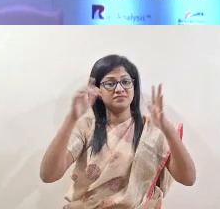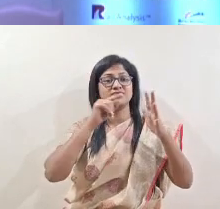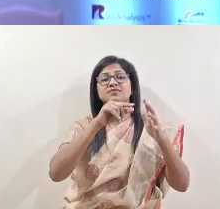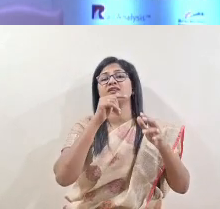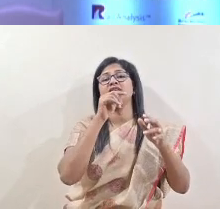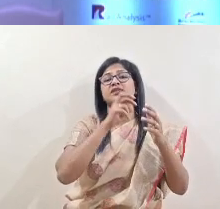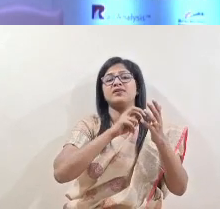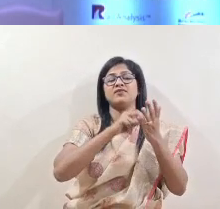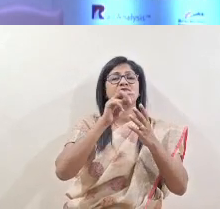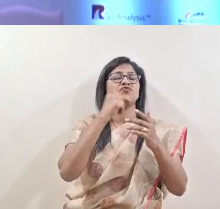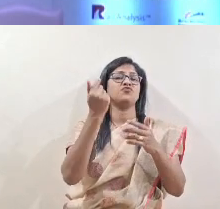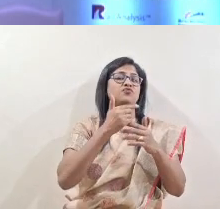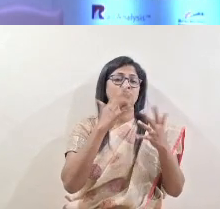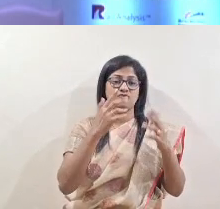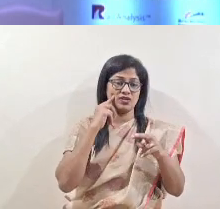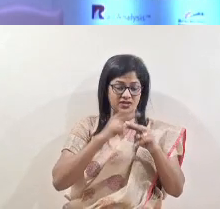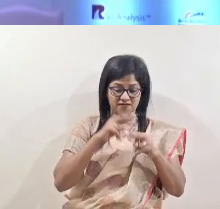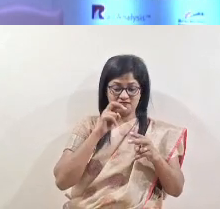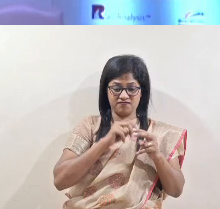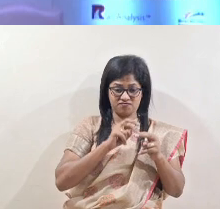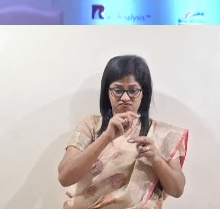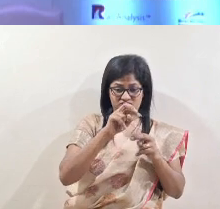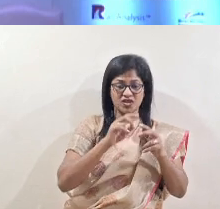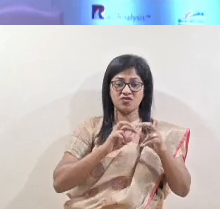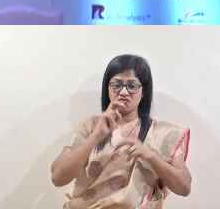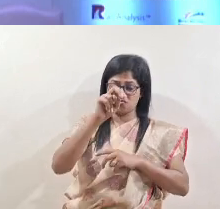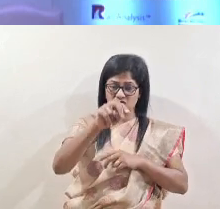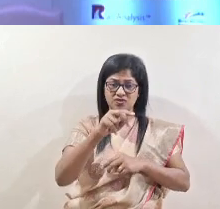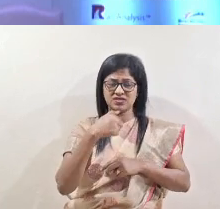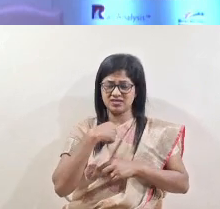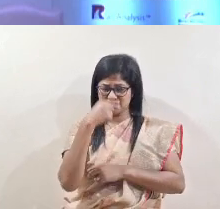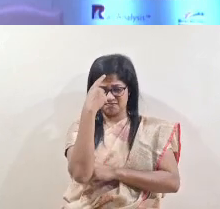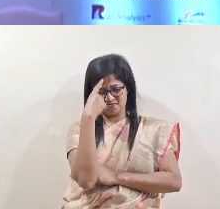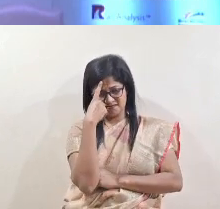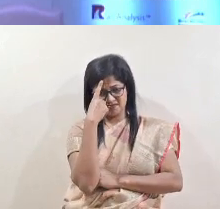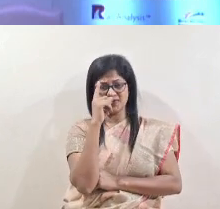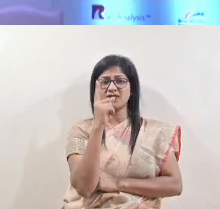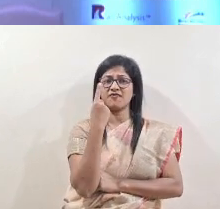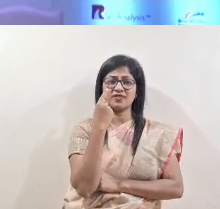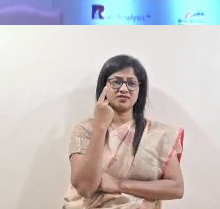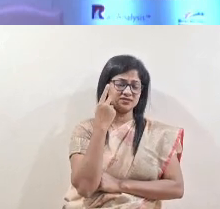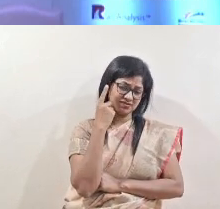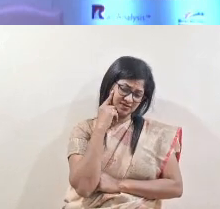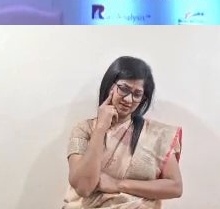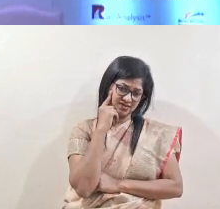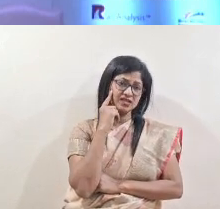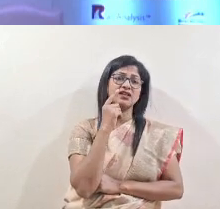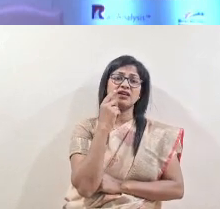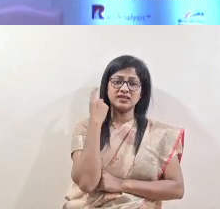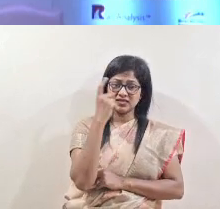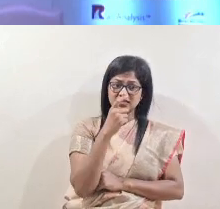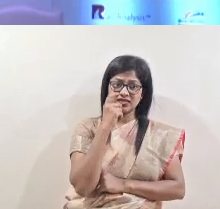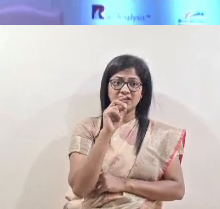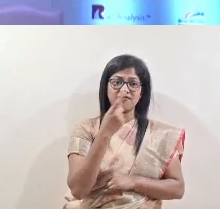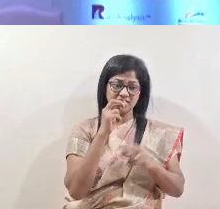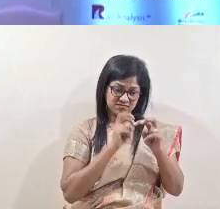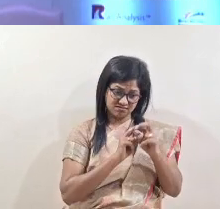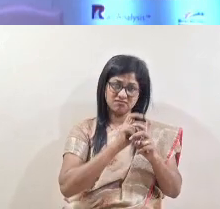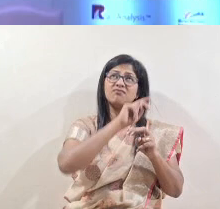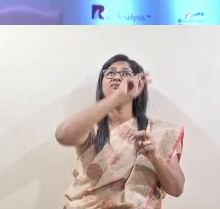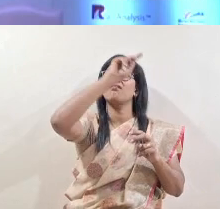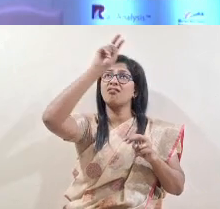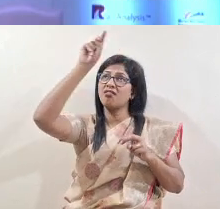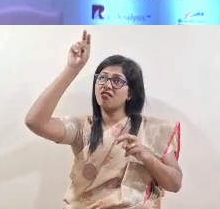not using those. For example, if I'm a pedestrian, I need to cross the road. I first think that now I have to first get on the overhead bridge,